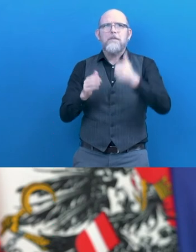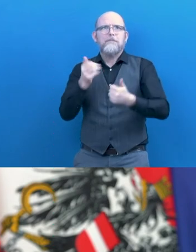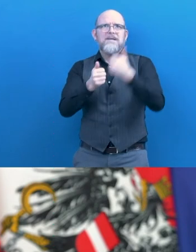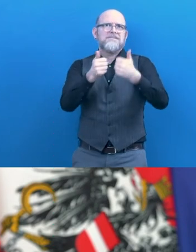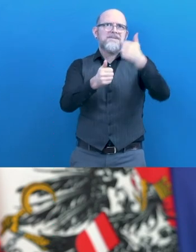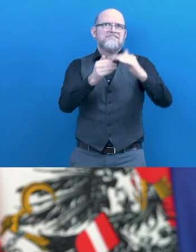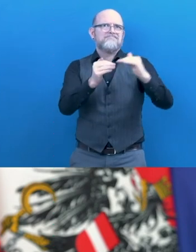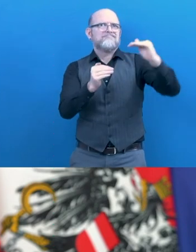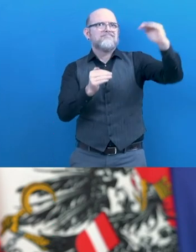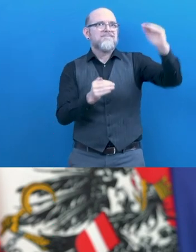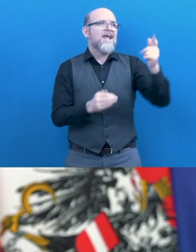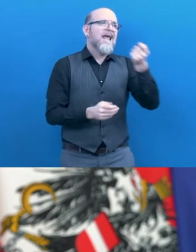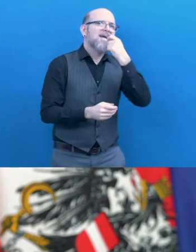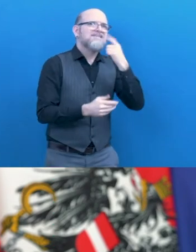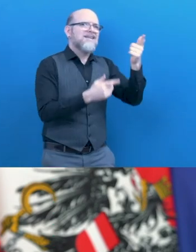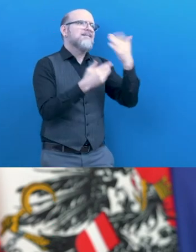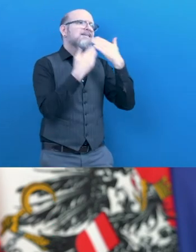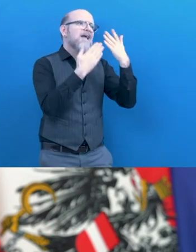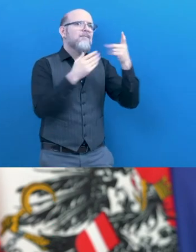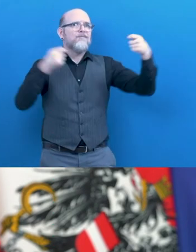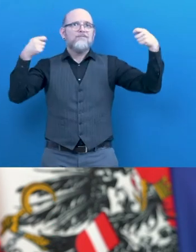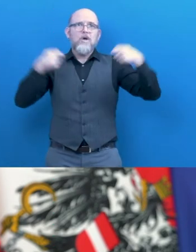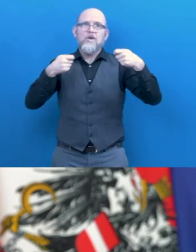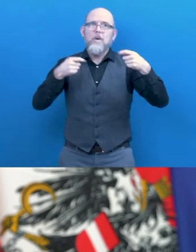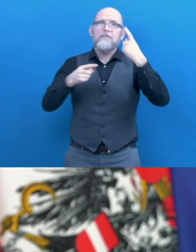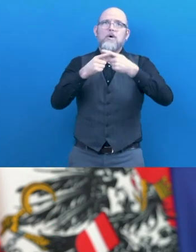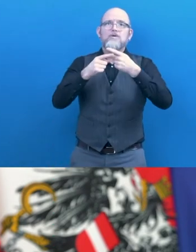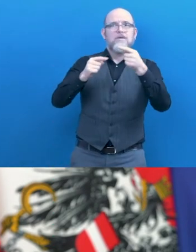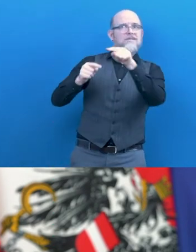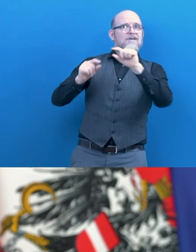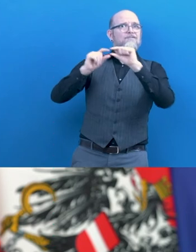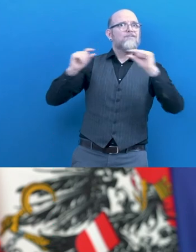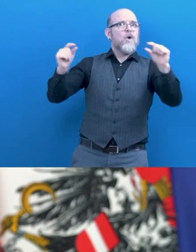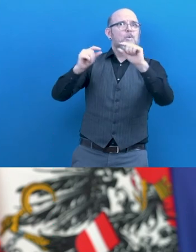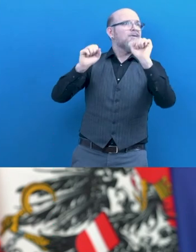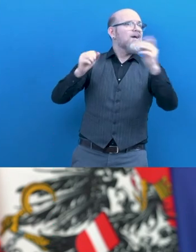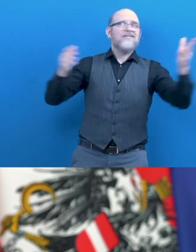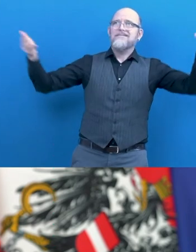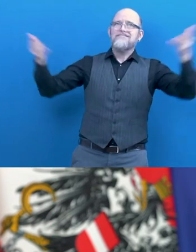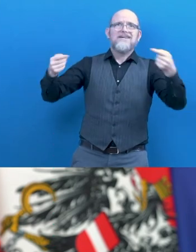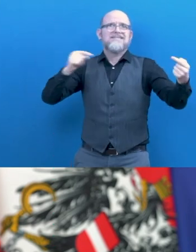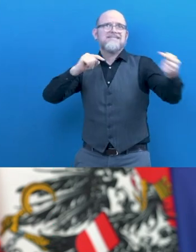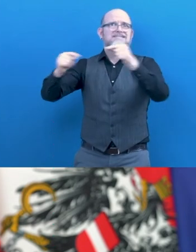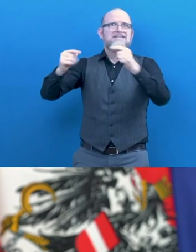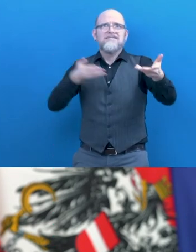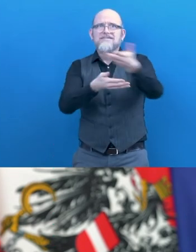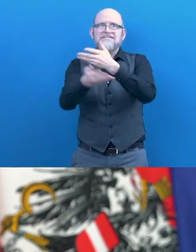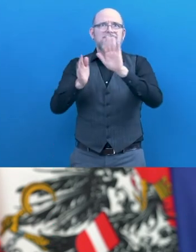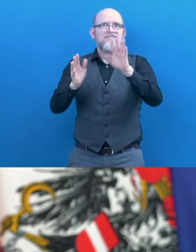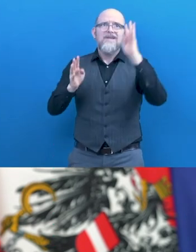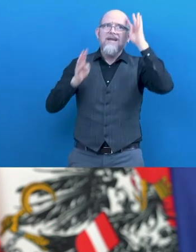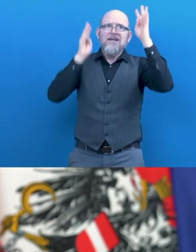his foundation for providing this forum to discuss and share innovative approaches to how we can support persons